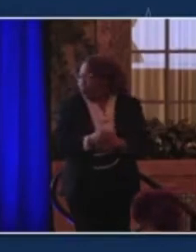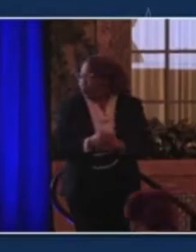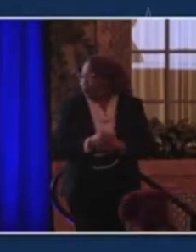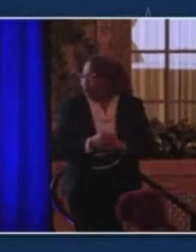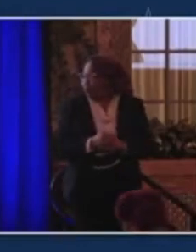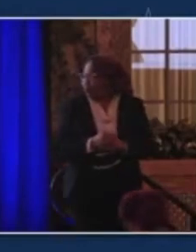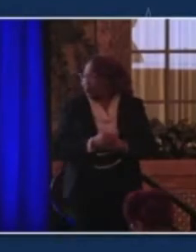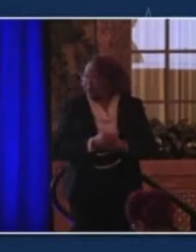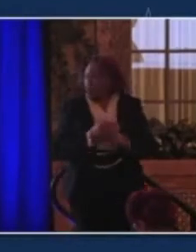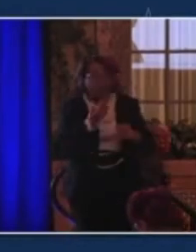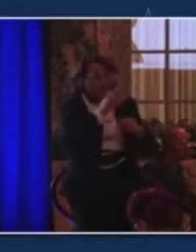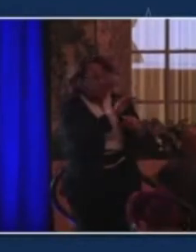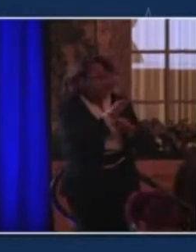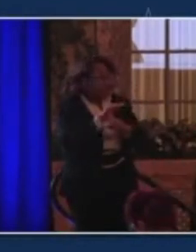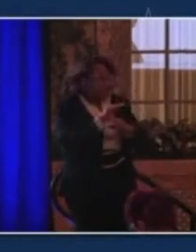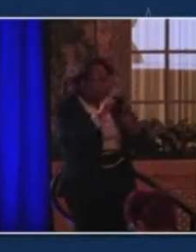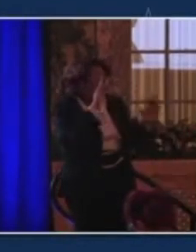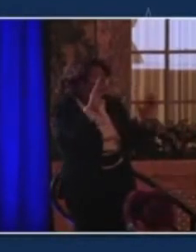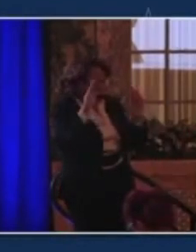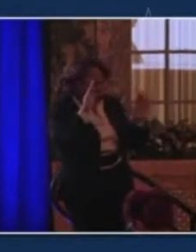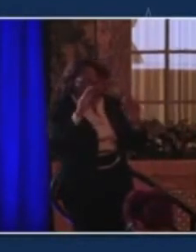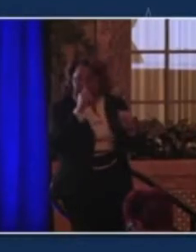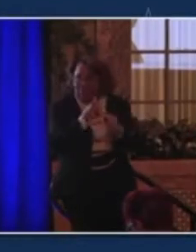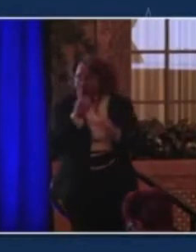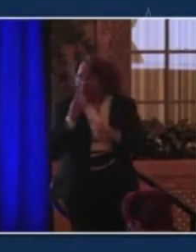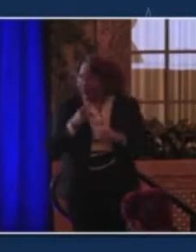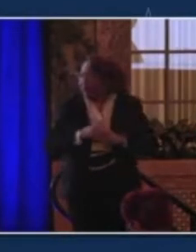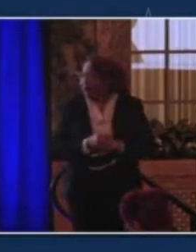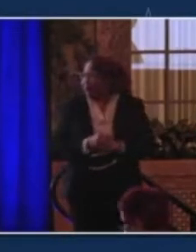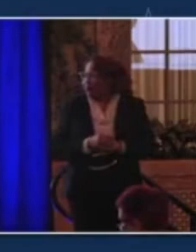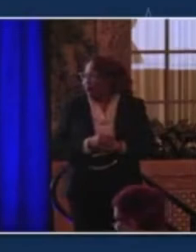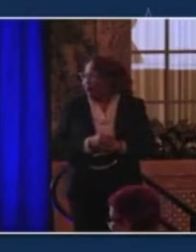Okay. Good evening, everybody.